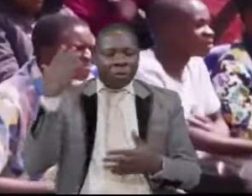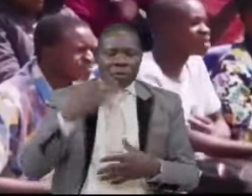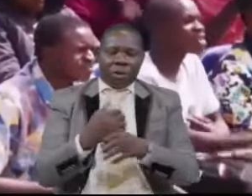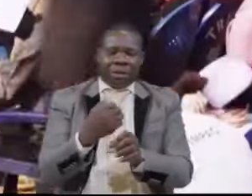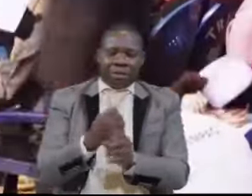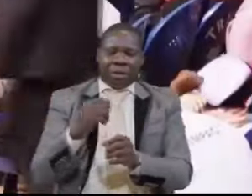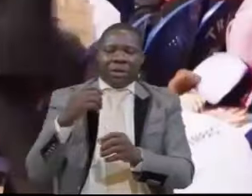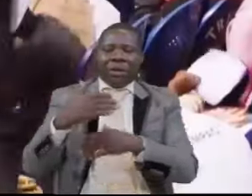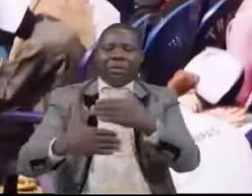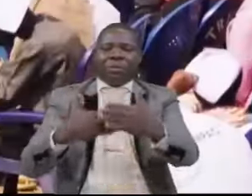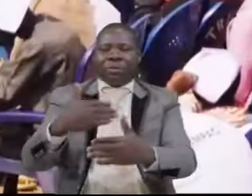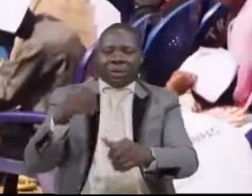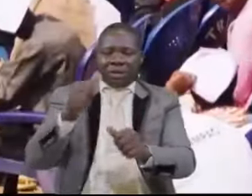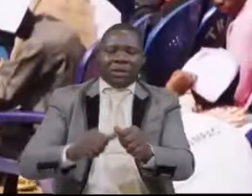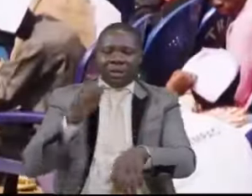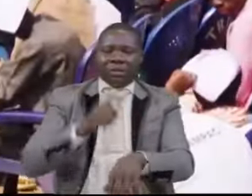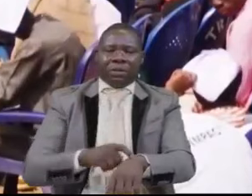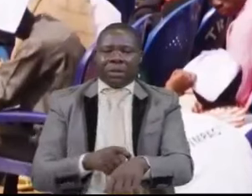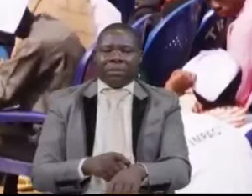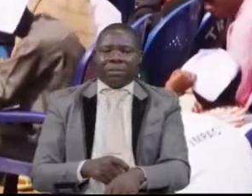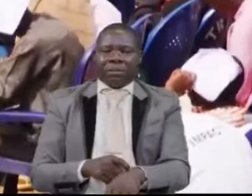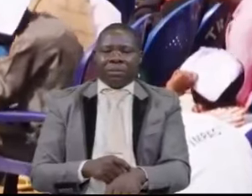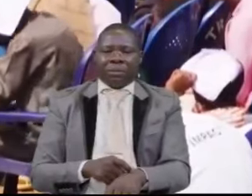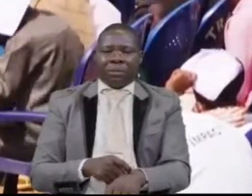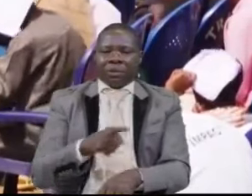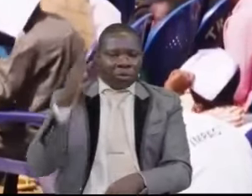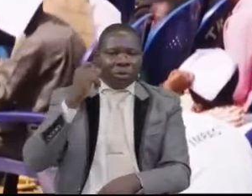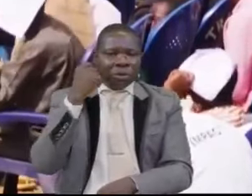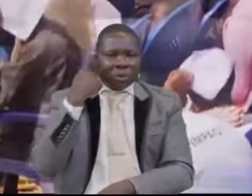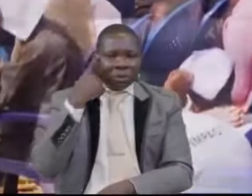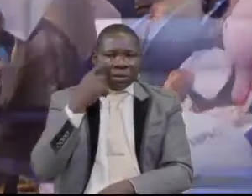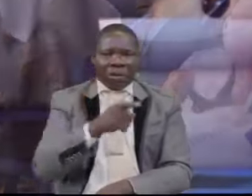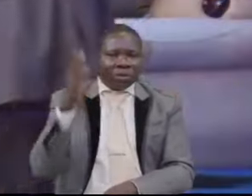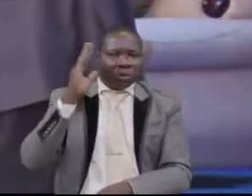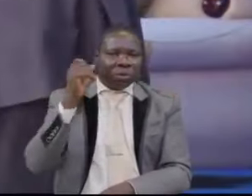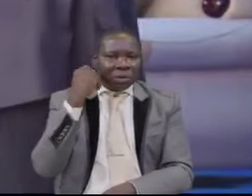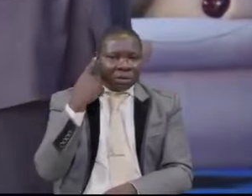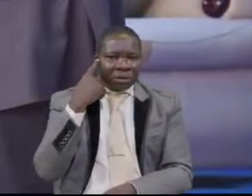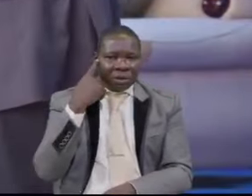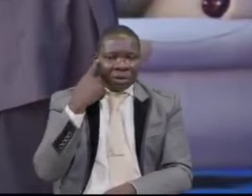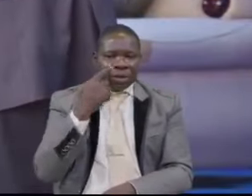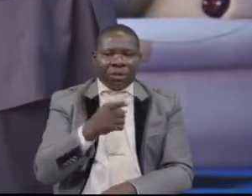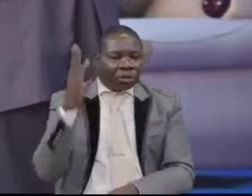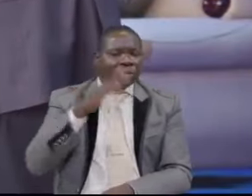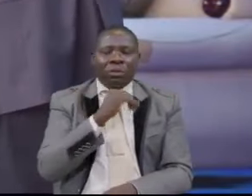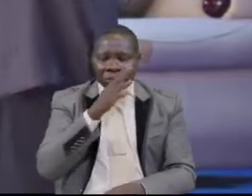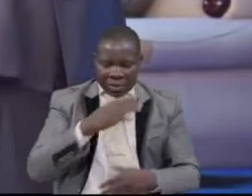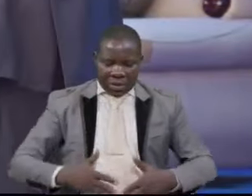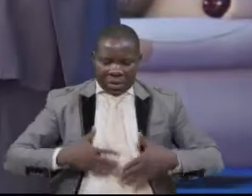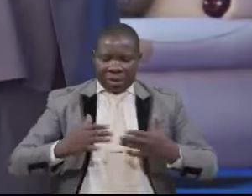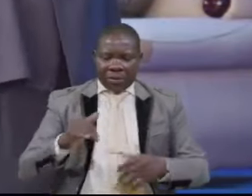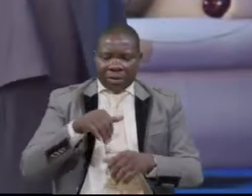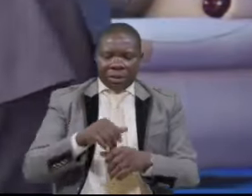every time. You will understand. You will understand. You'll not be living in darkness. You'll not be living